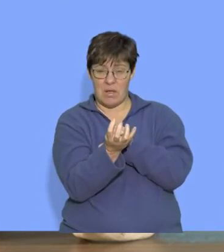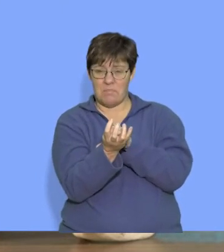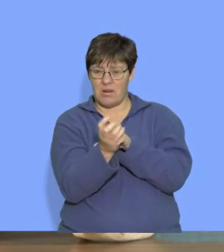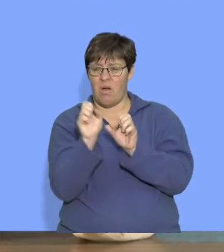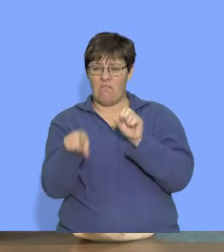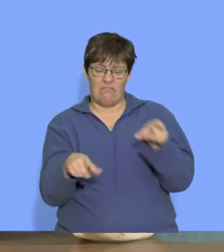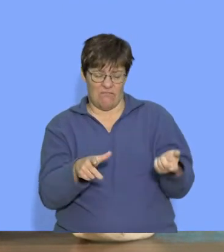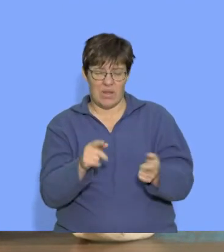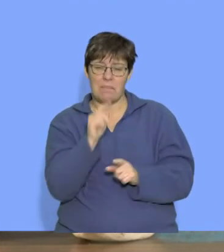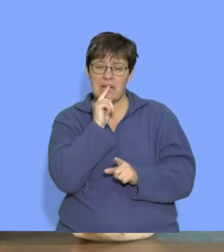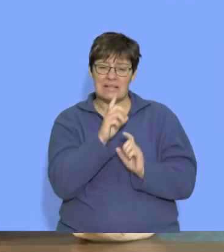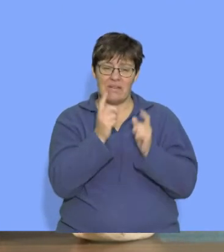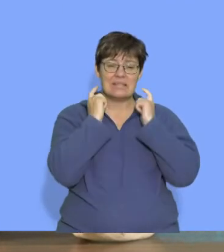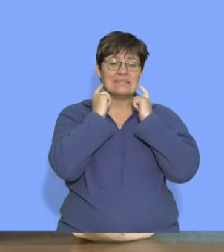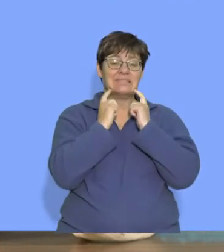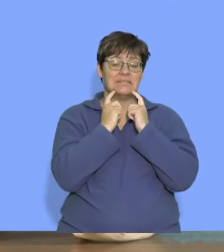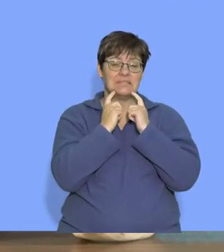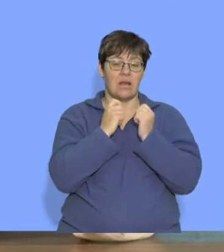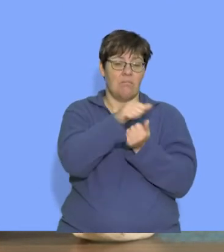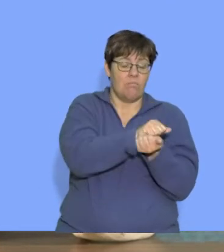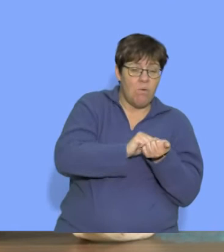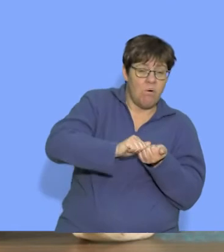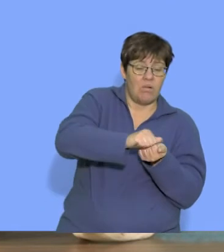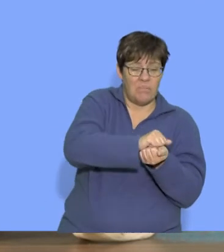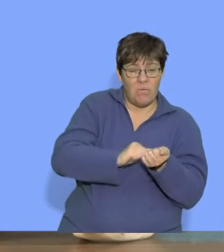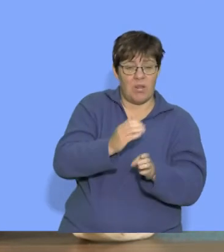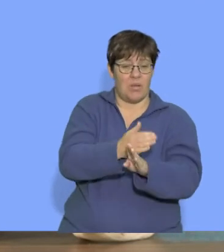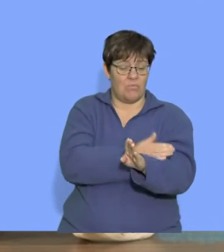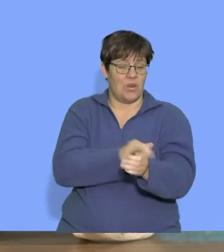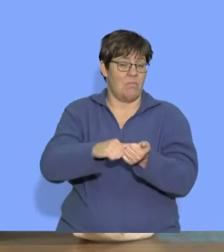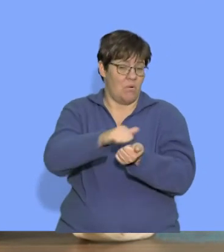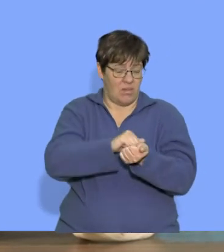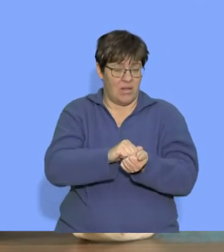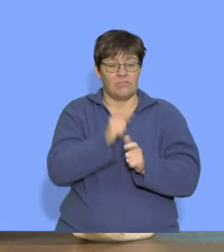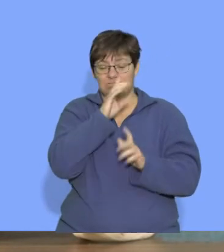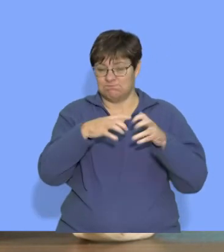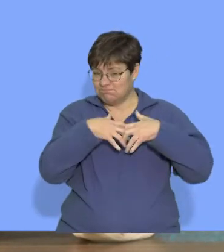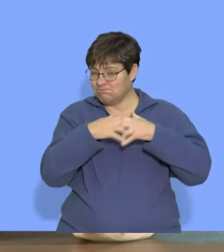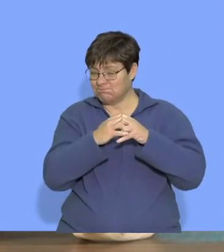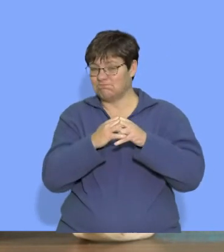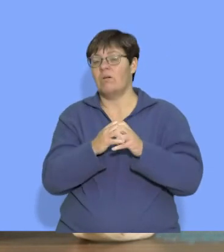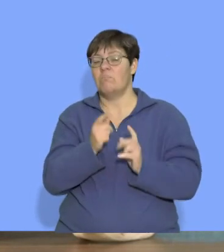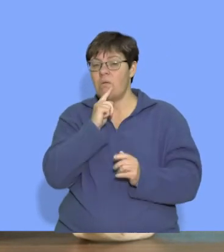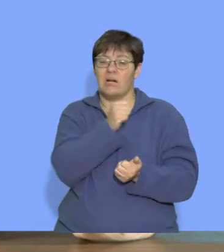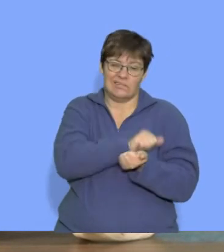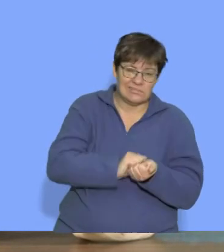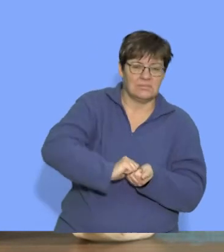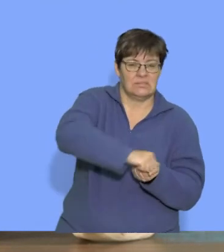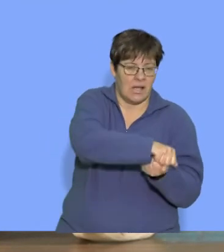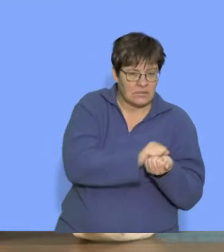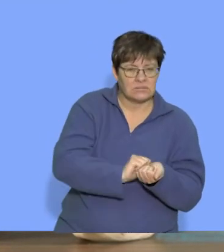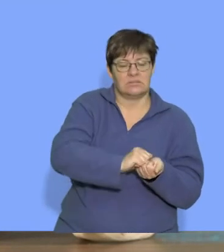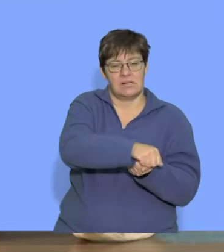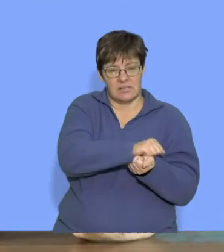the well-developed molars and premolars, which are shaped in a way to allow for extensive grinding of